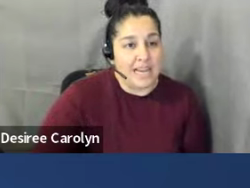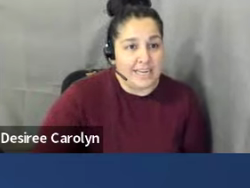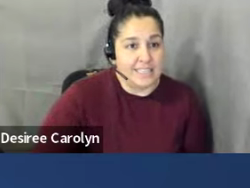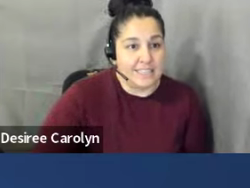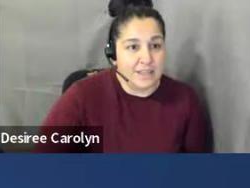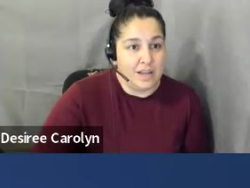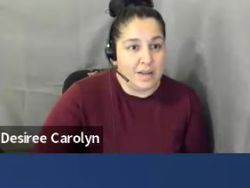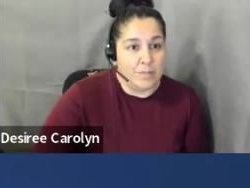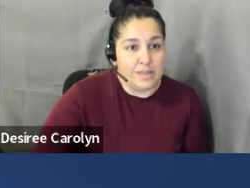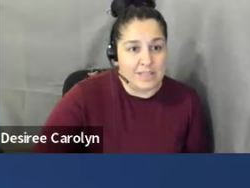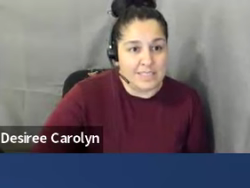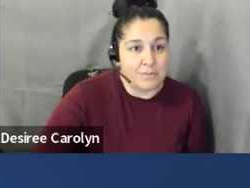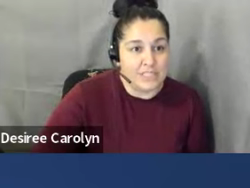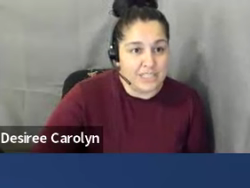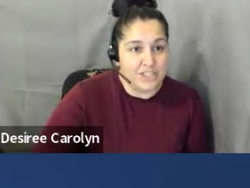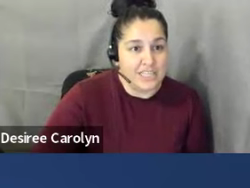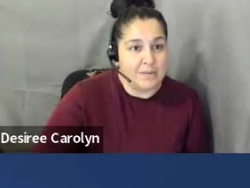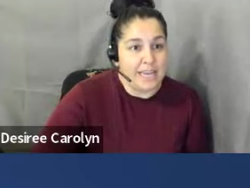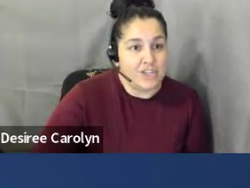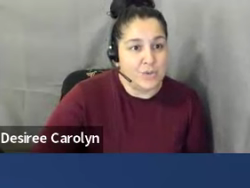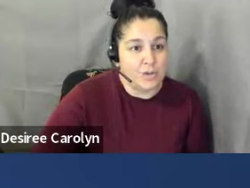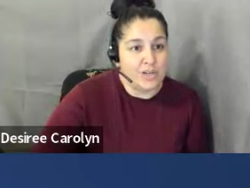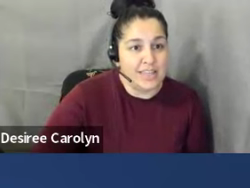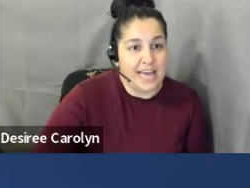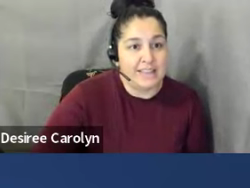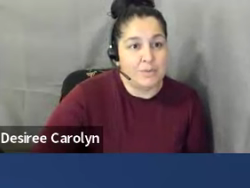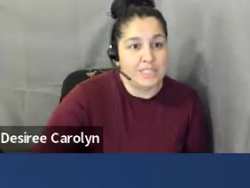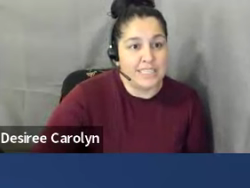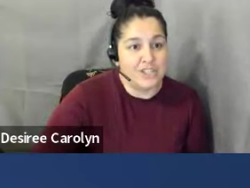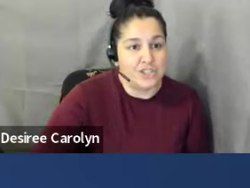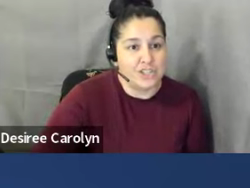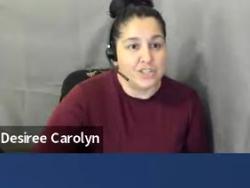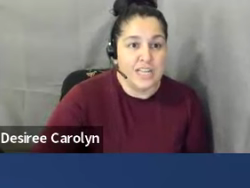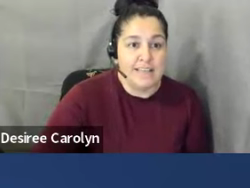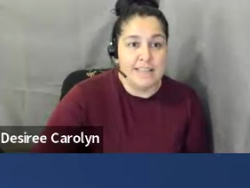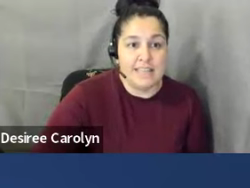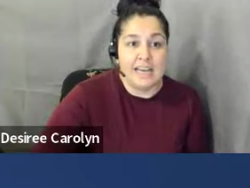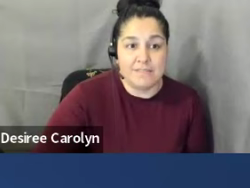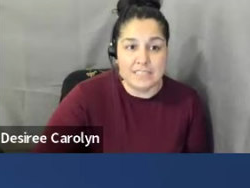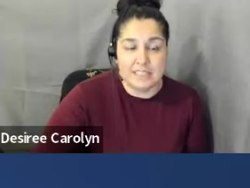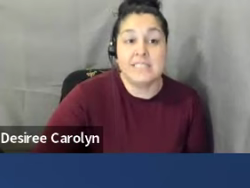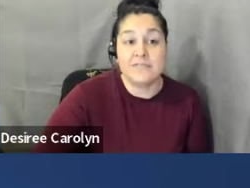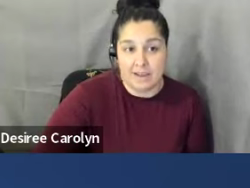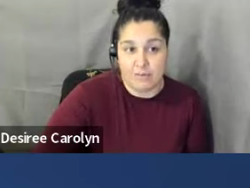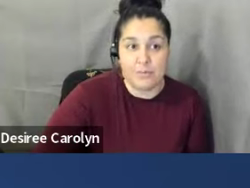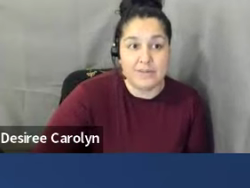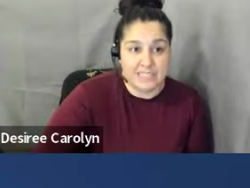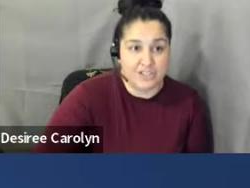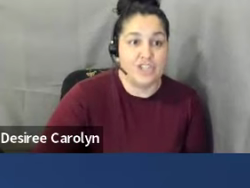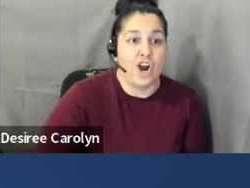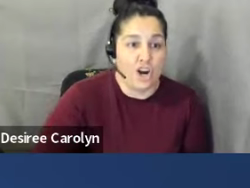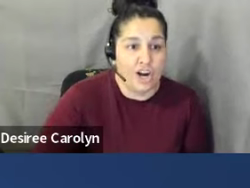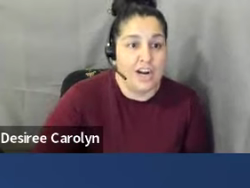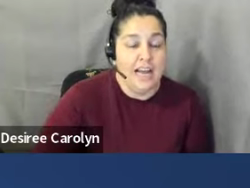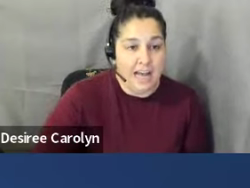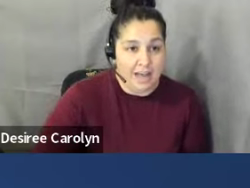help and guidance with policy and procedures, and make sure that the procedures, that the different government